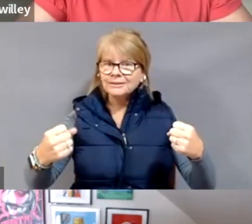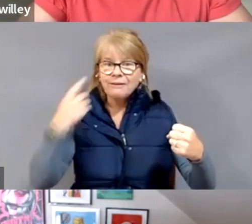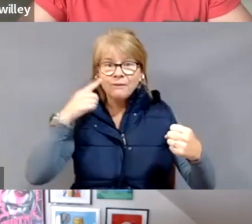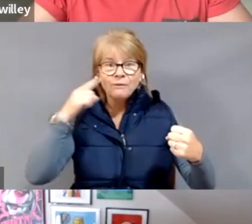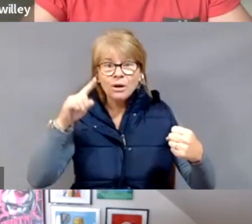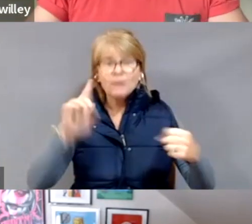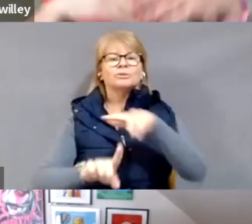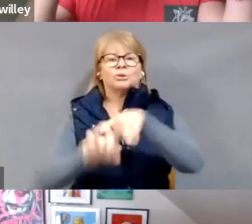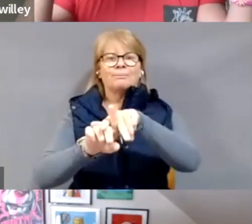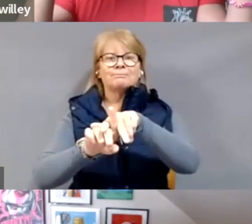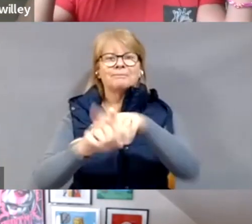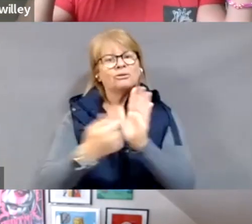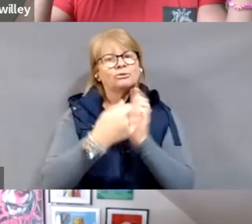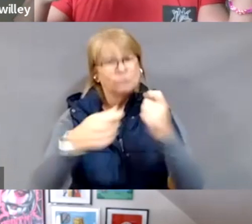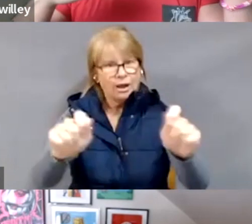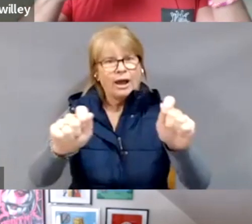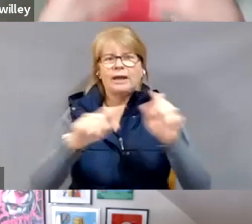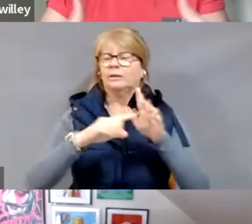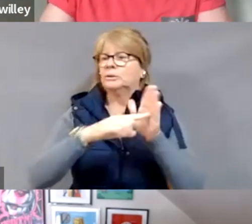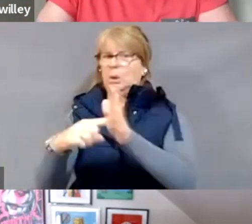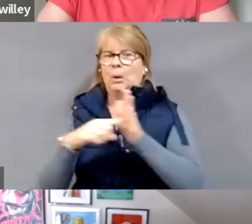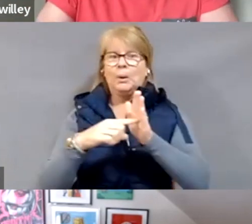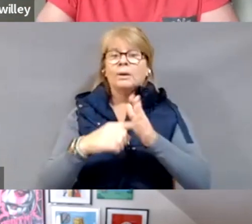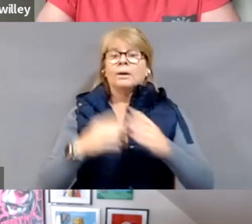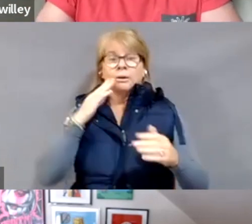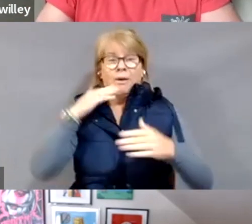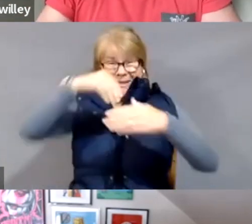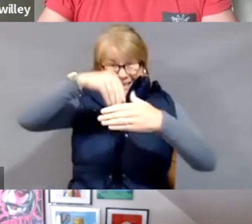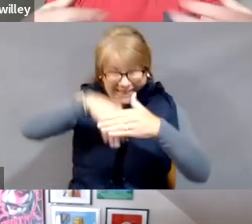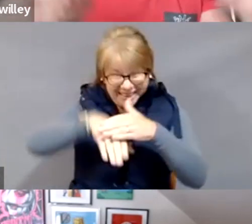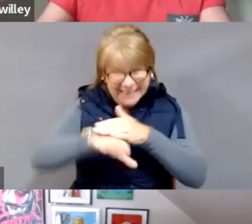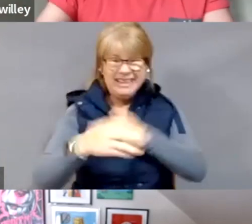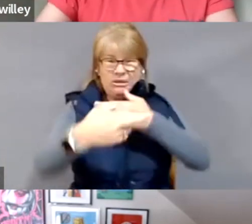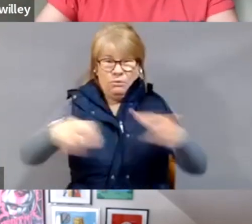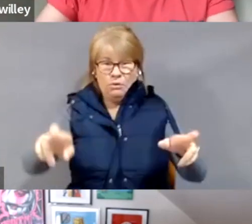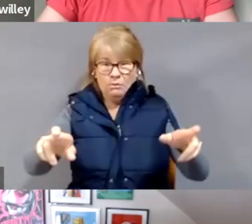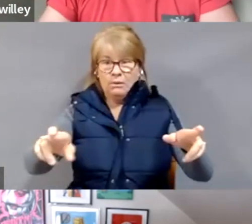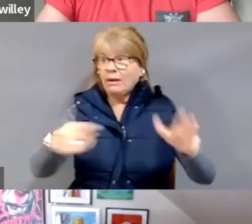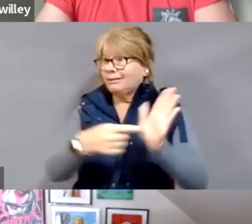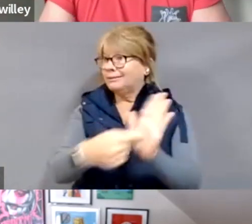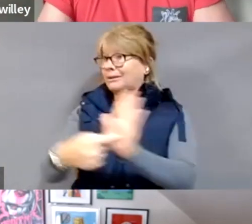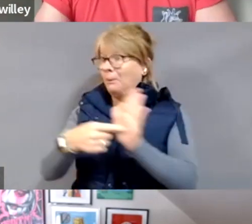try. And then once I'm in the room and I'm in the show,